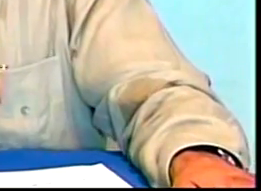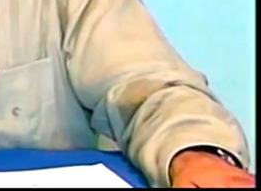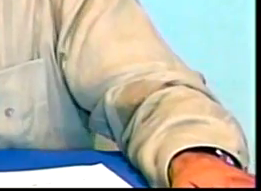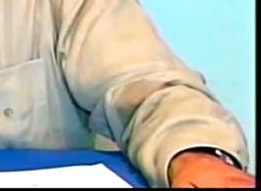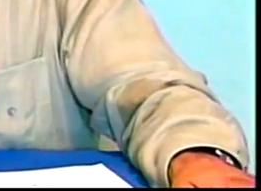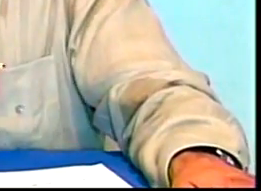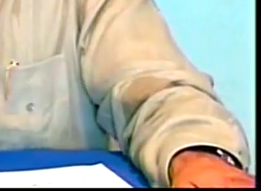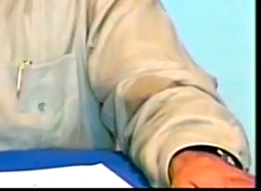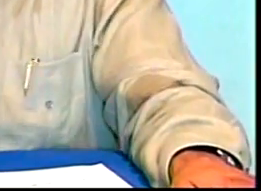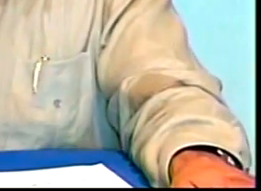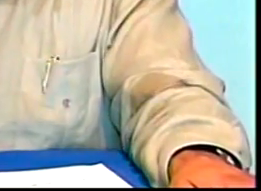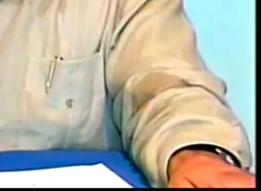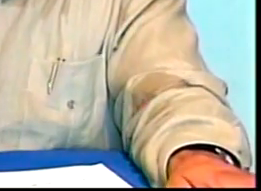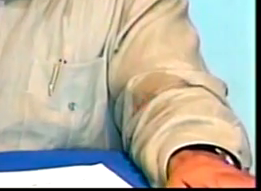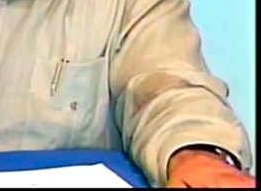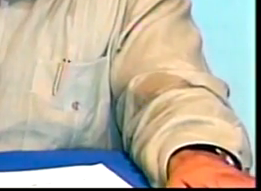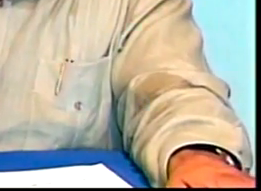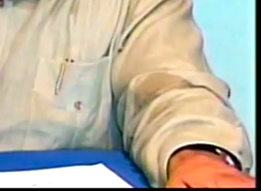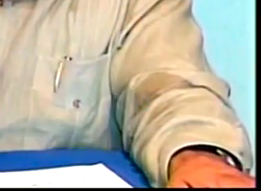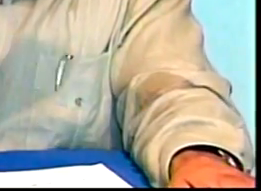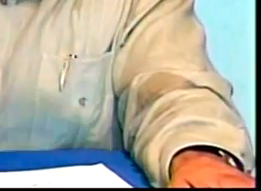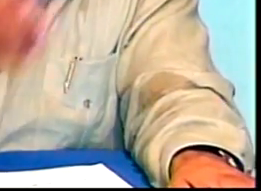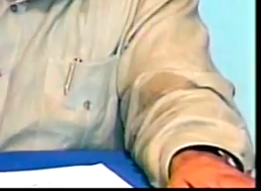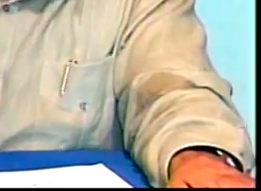or WestJet, or maybe even both.